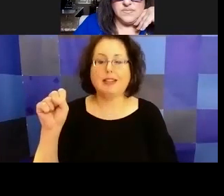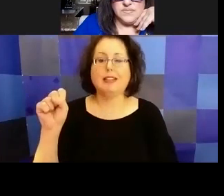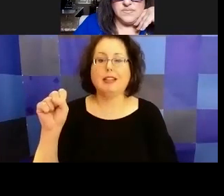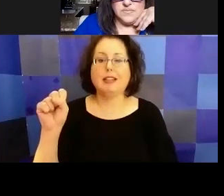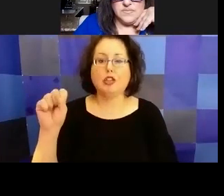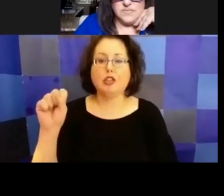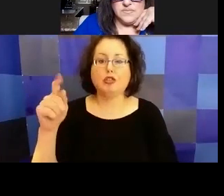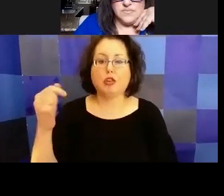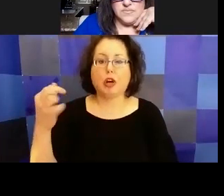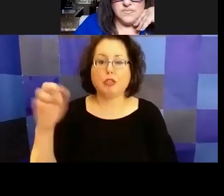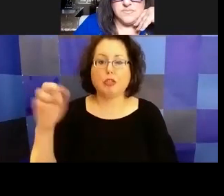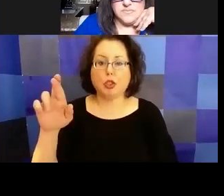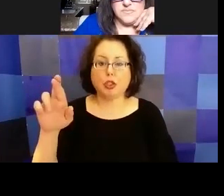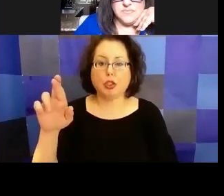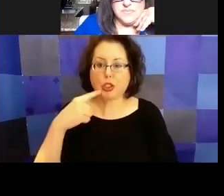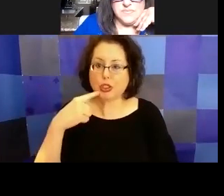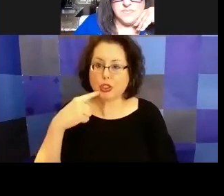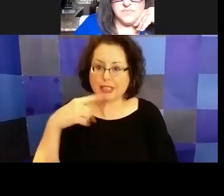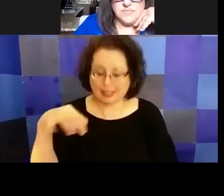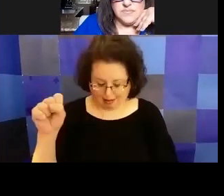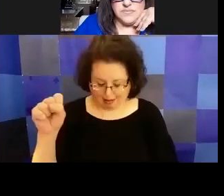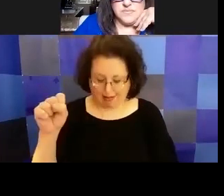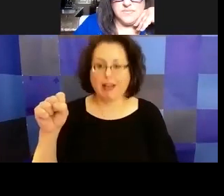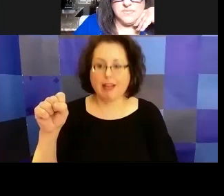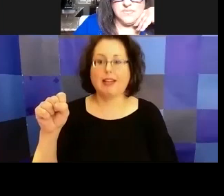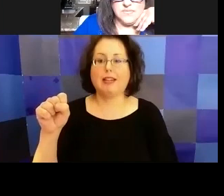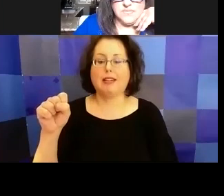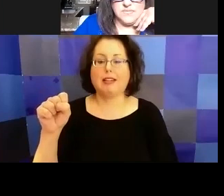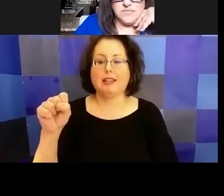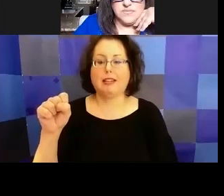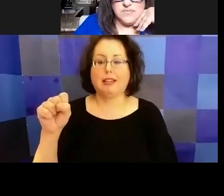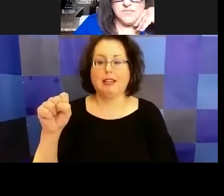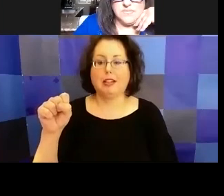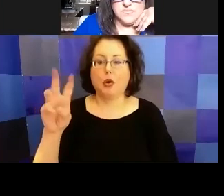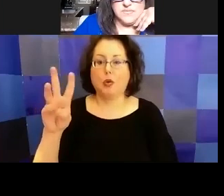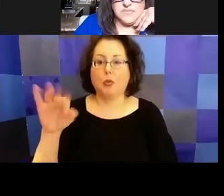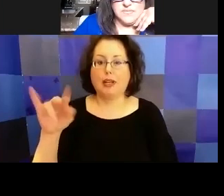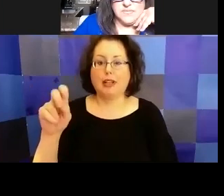Strasburger. Aye. Mr. Wilson.